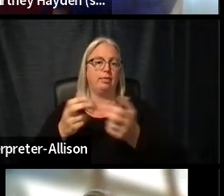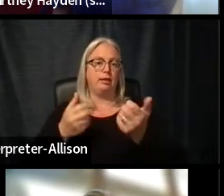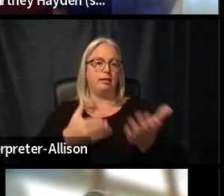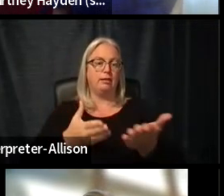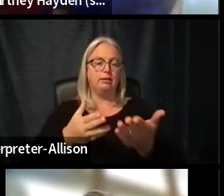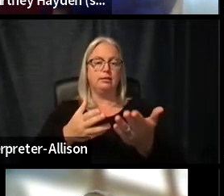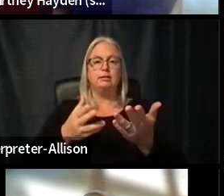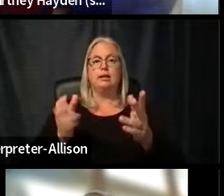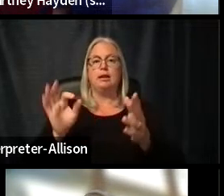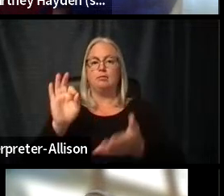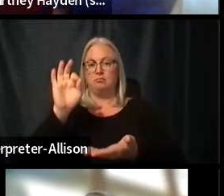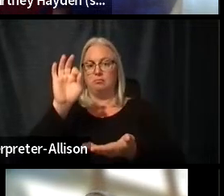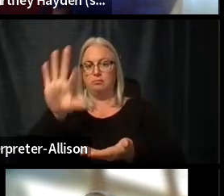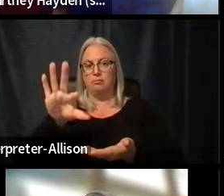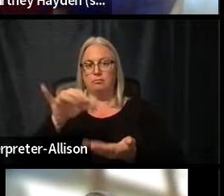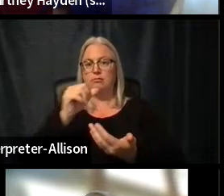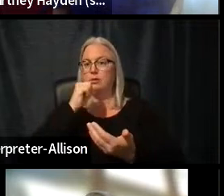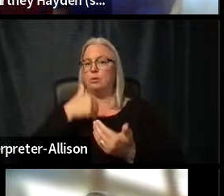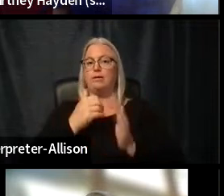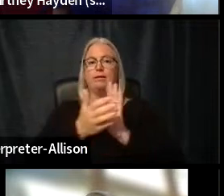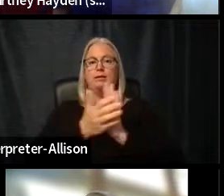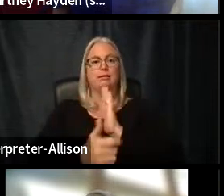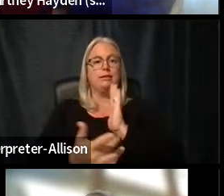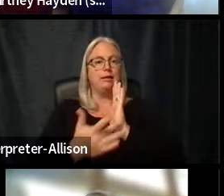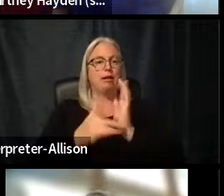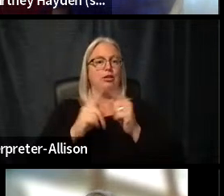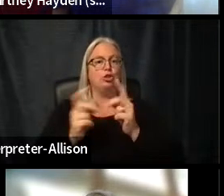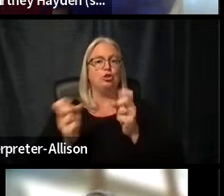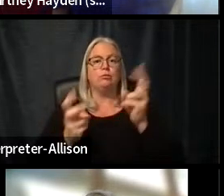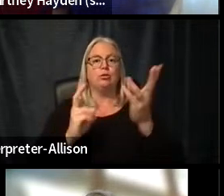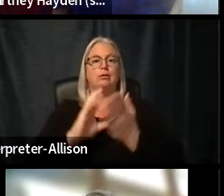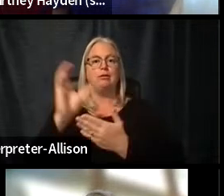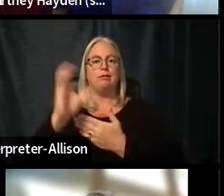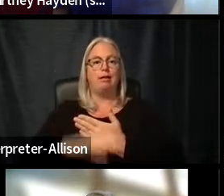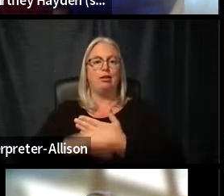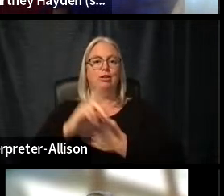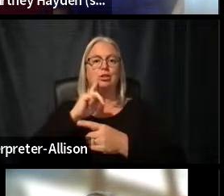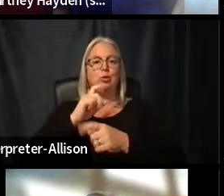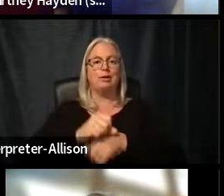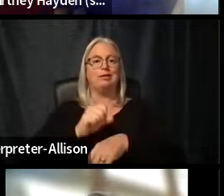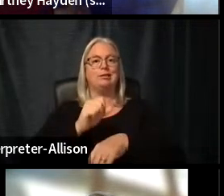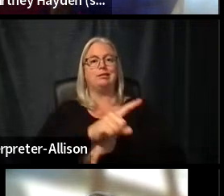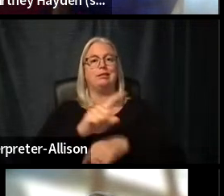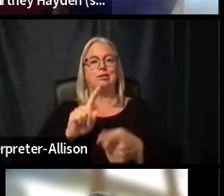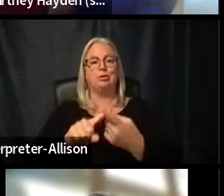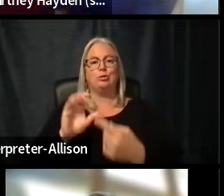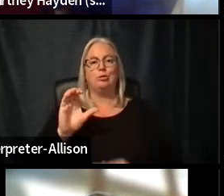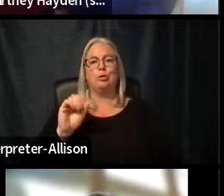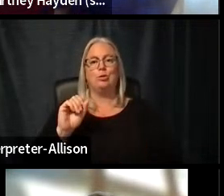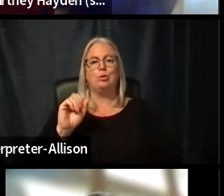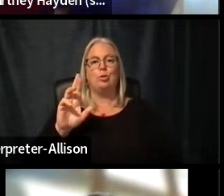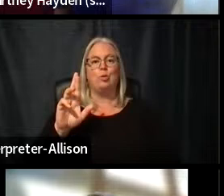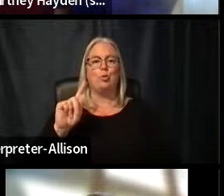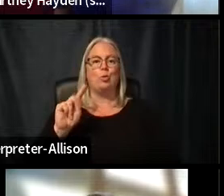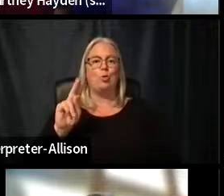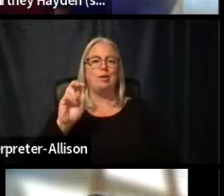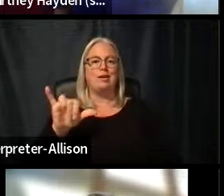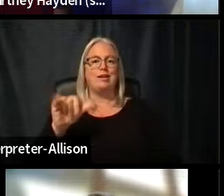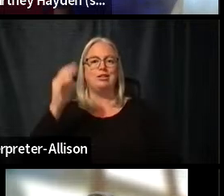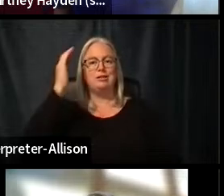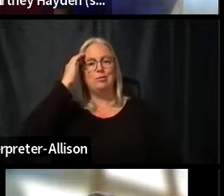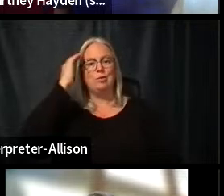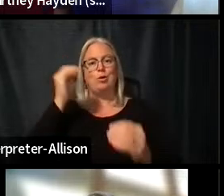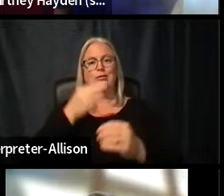have the skills and technology to put the calendar out there, so I sent it to Courtney. I know she's a little more